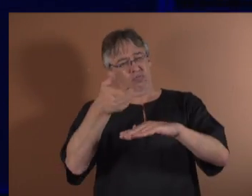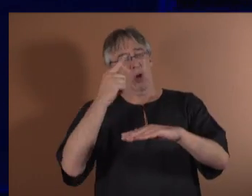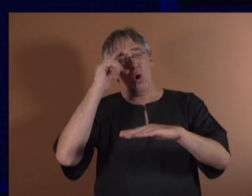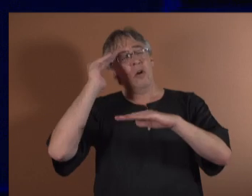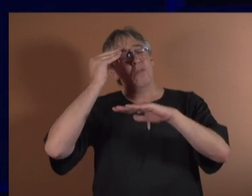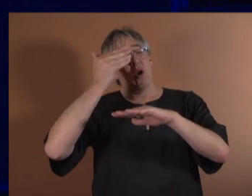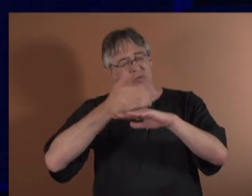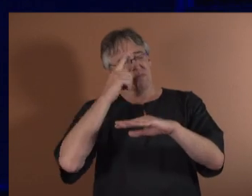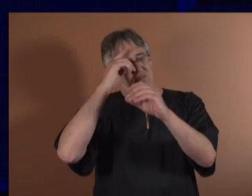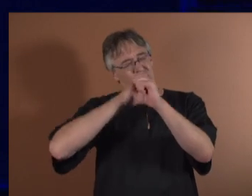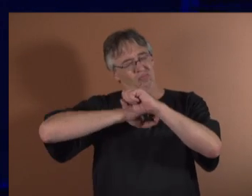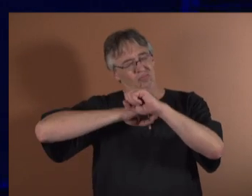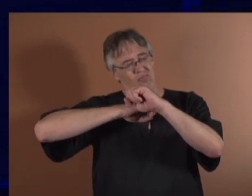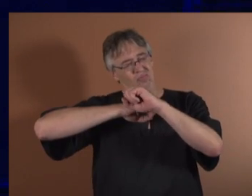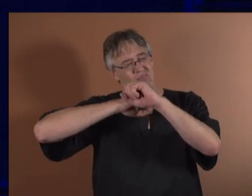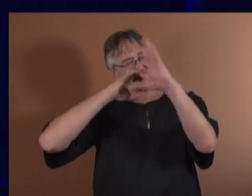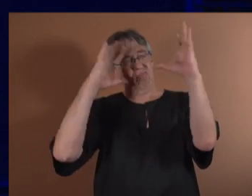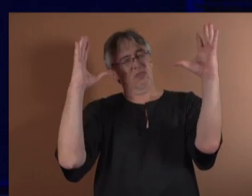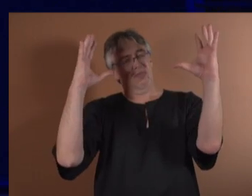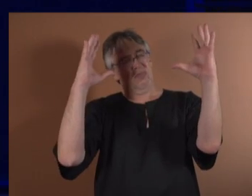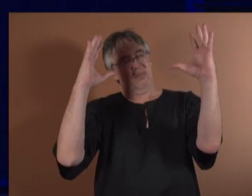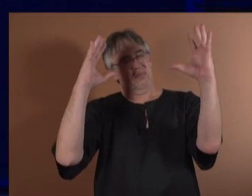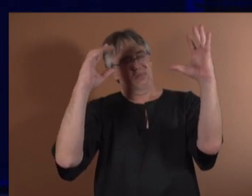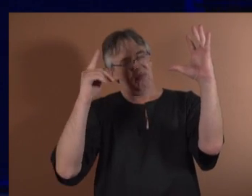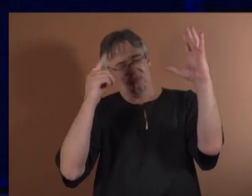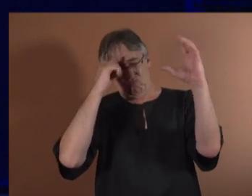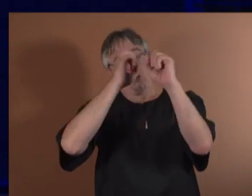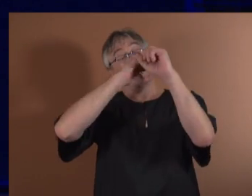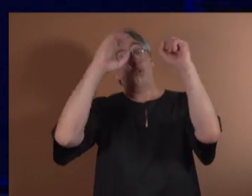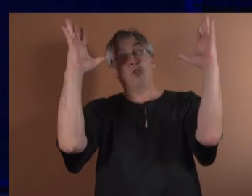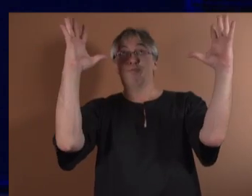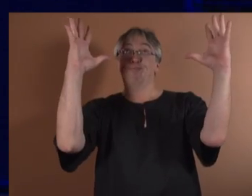and let emerge whatever most has your attention of that nature.